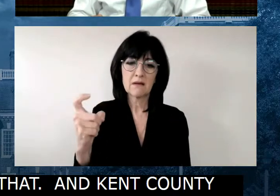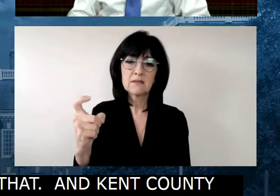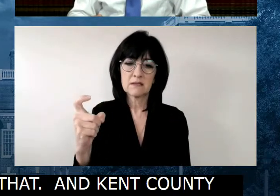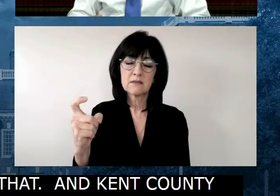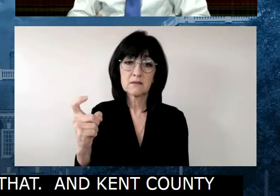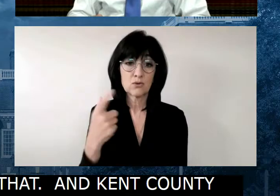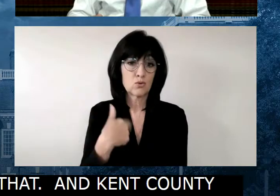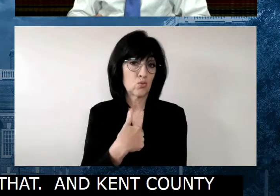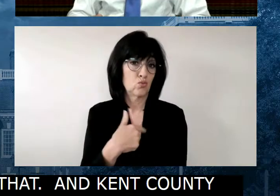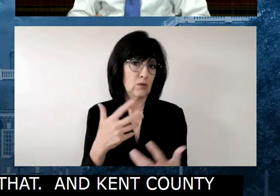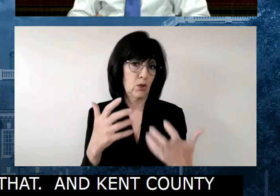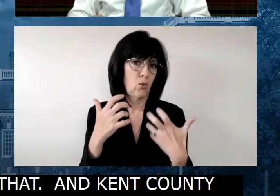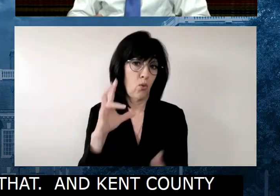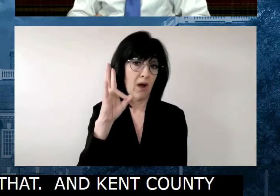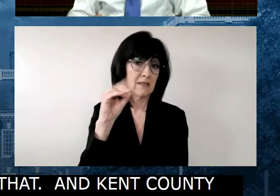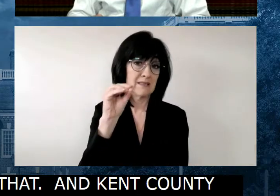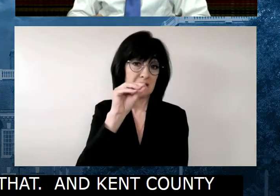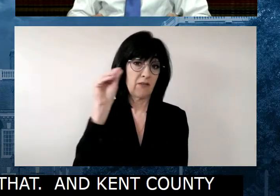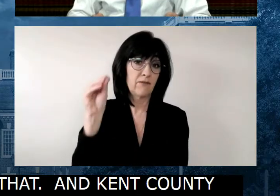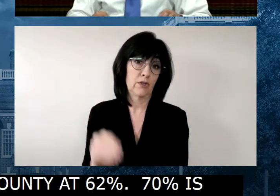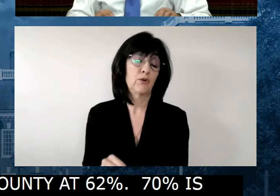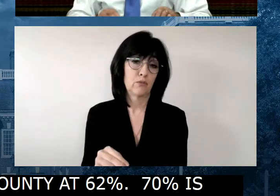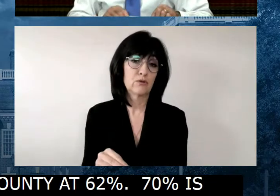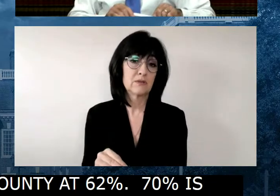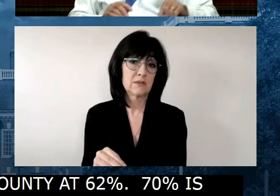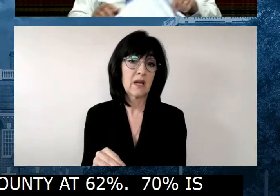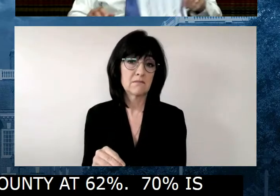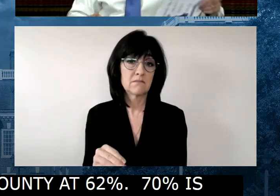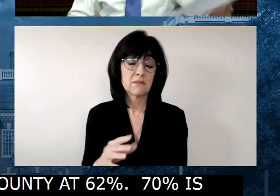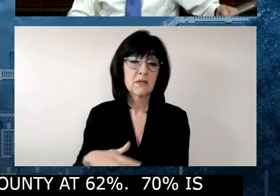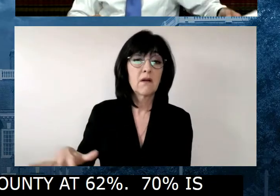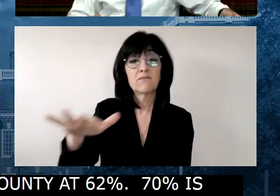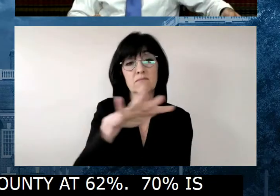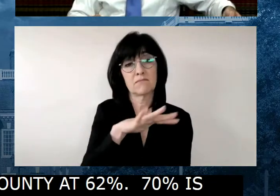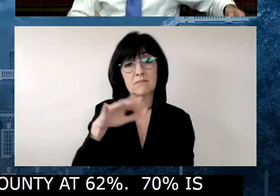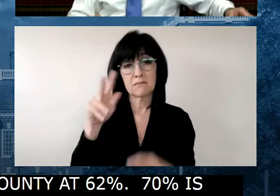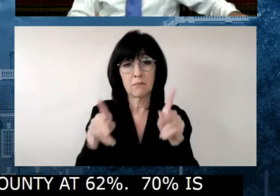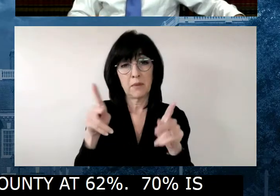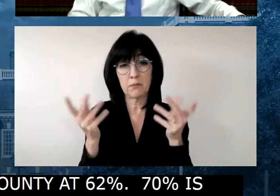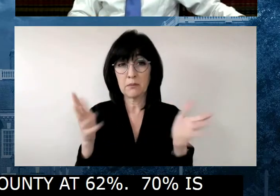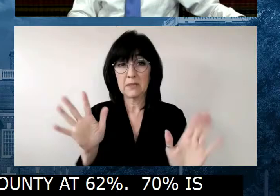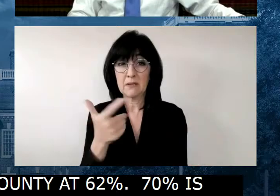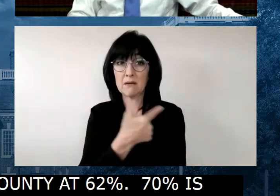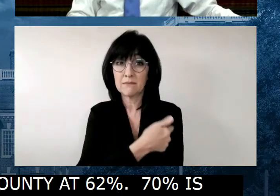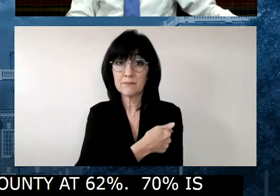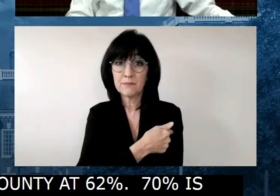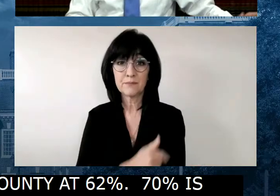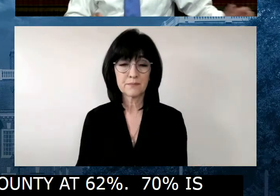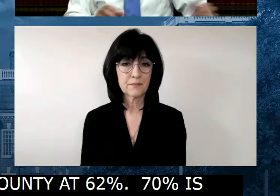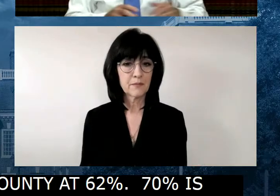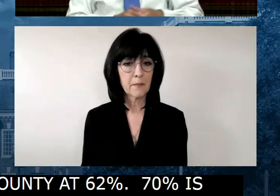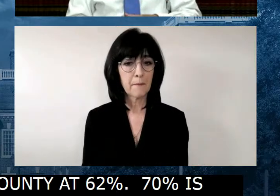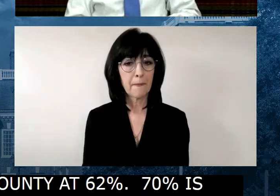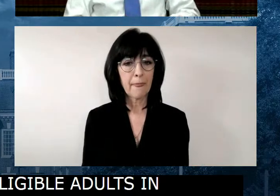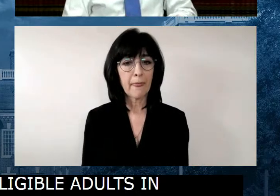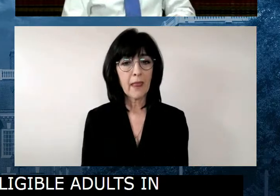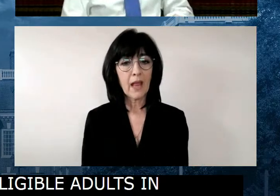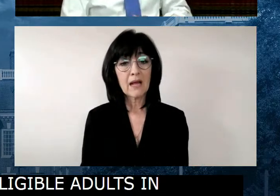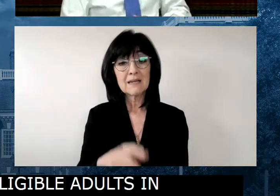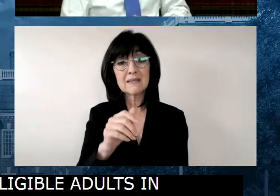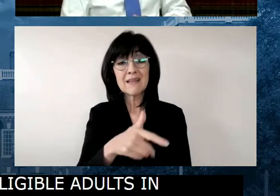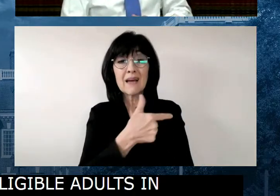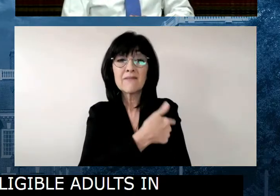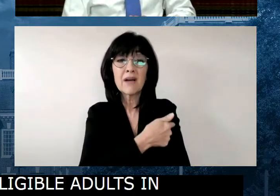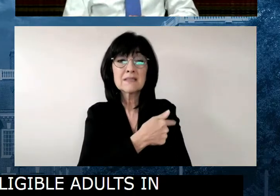1 dose of eligible adults in Delaware. So let's look at the vaccination administration rates. You